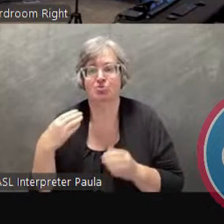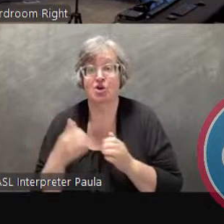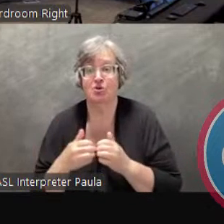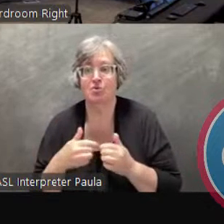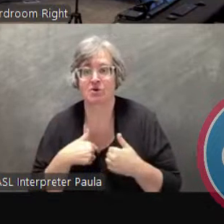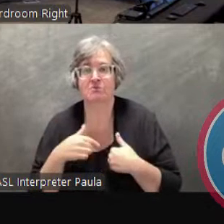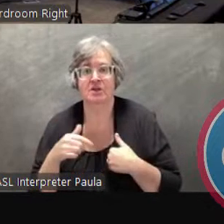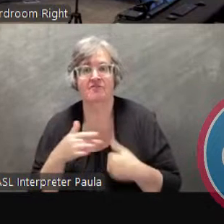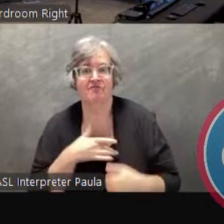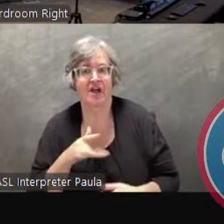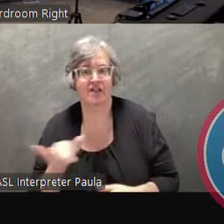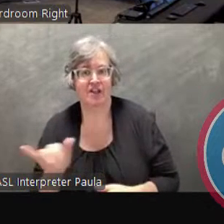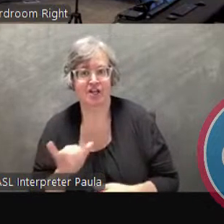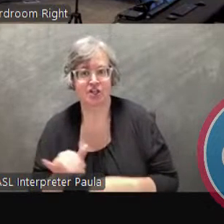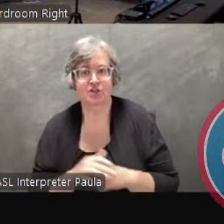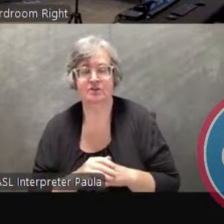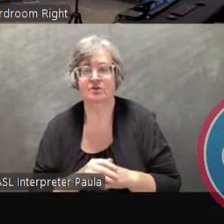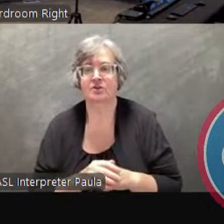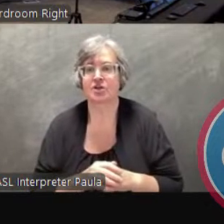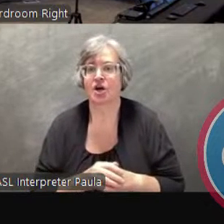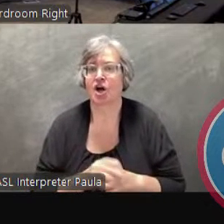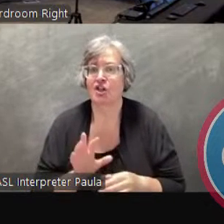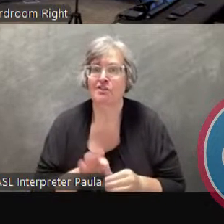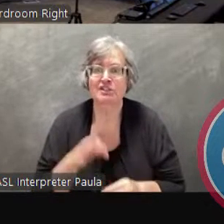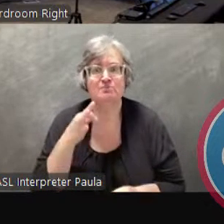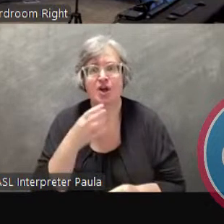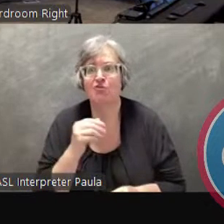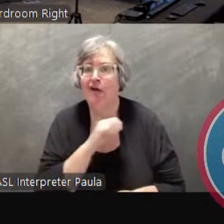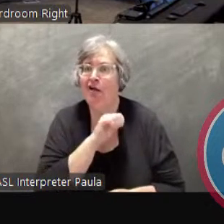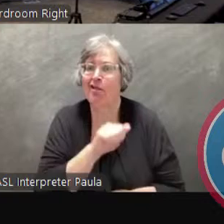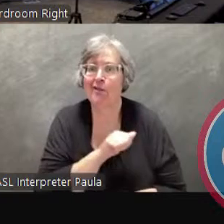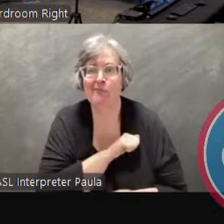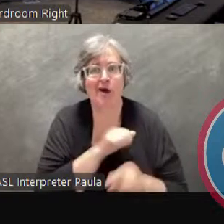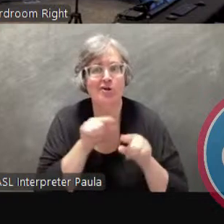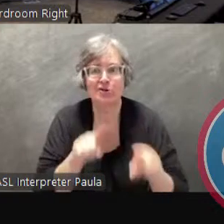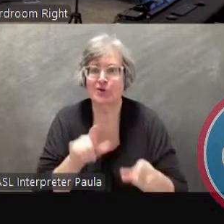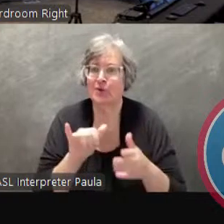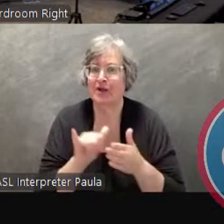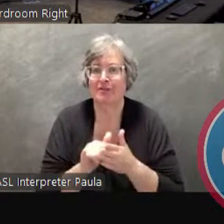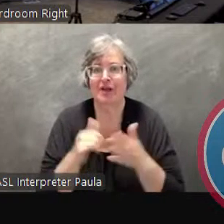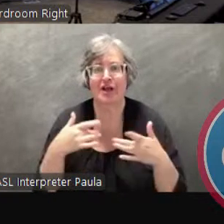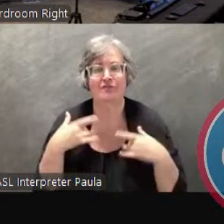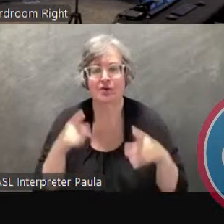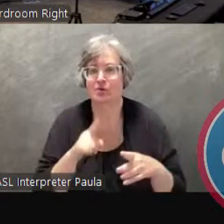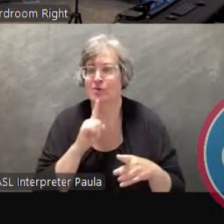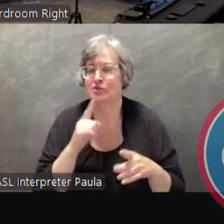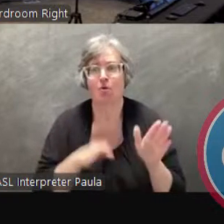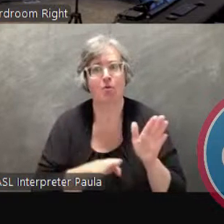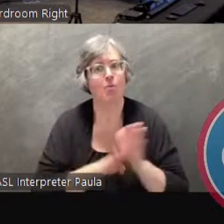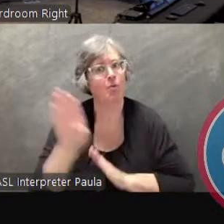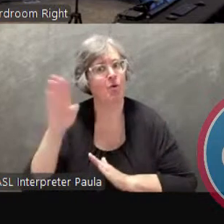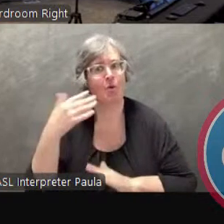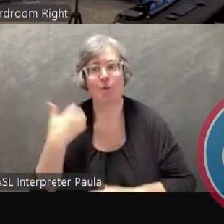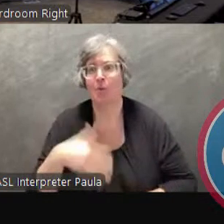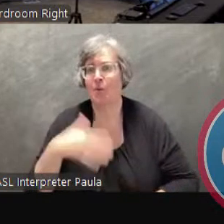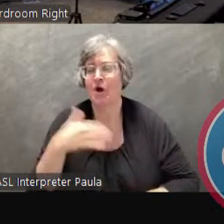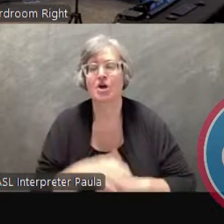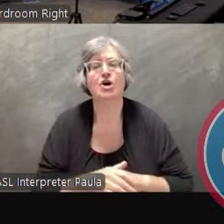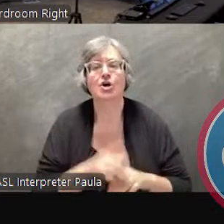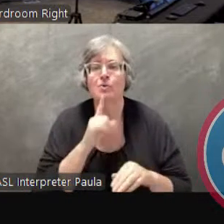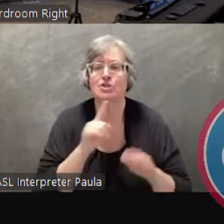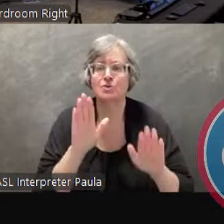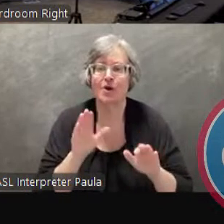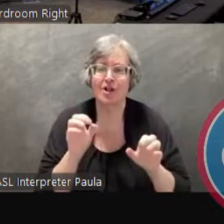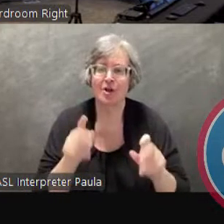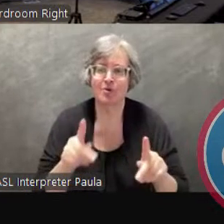way, the spirit and morale of the employees at this event was through the roof. It was not only a great opportunity for